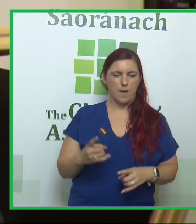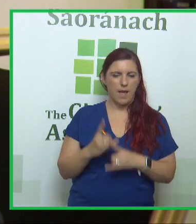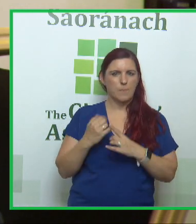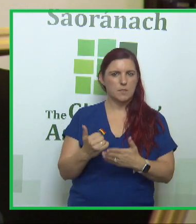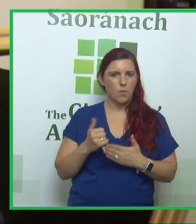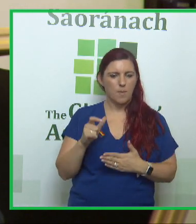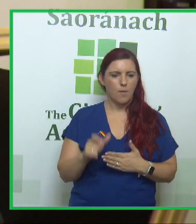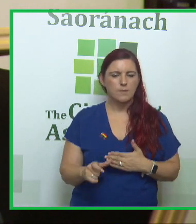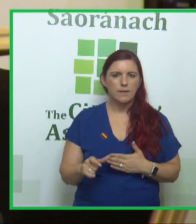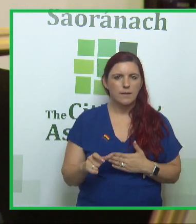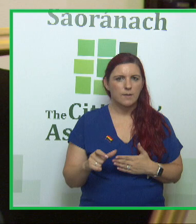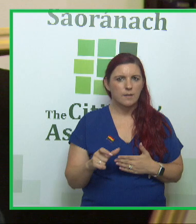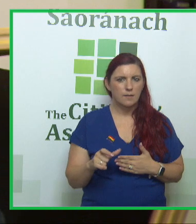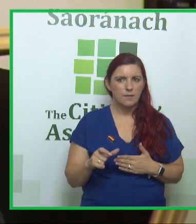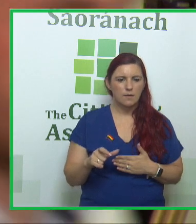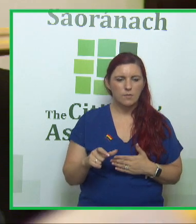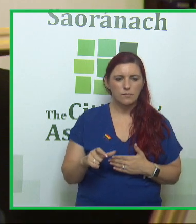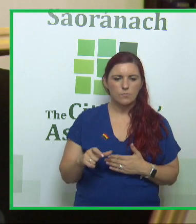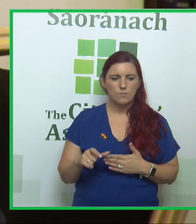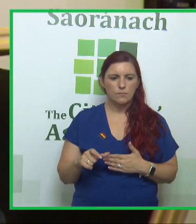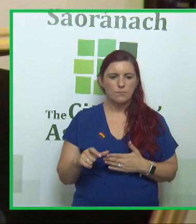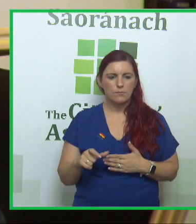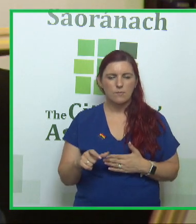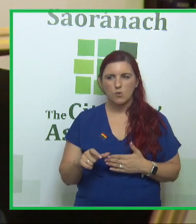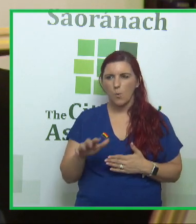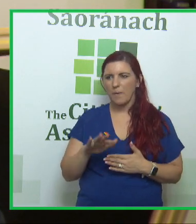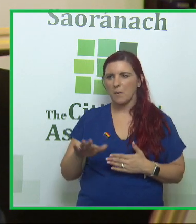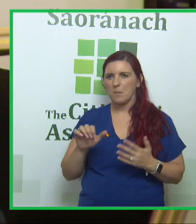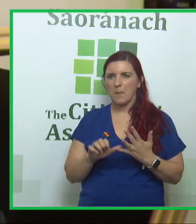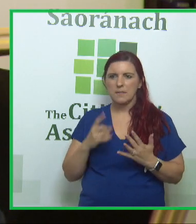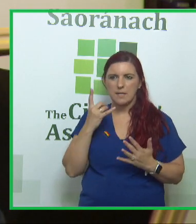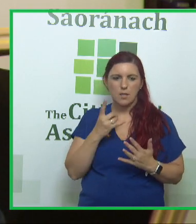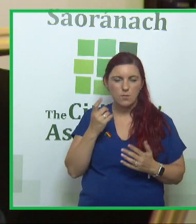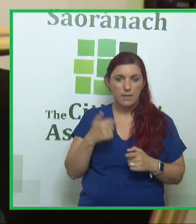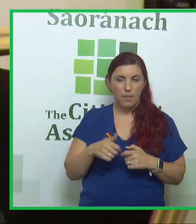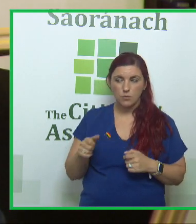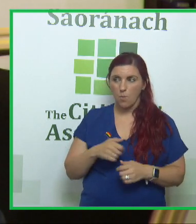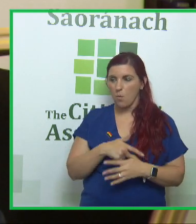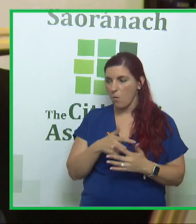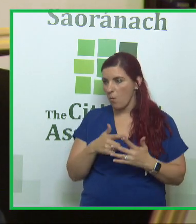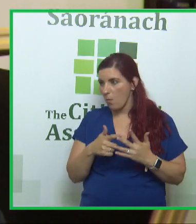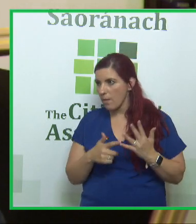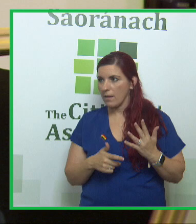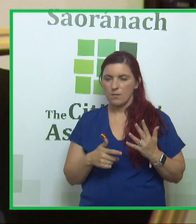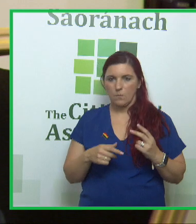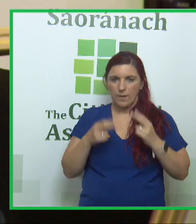up with the person, back down, maybe 6 hours, so a whole day gone. We need those services,